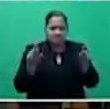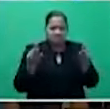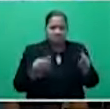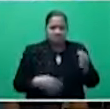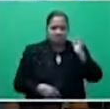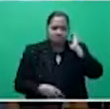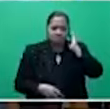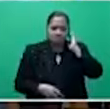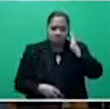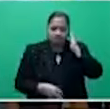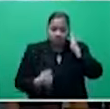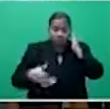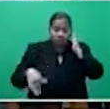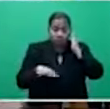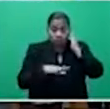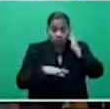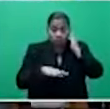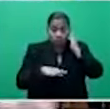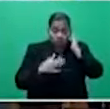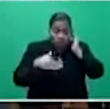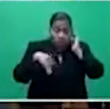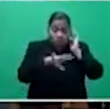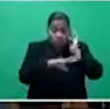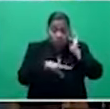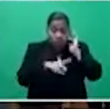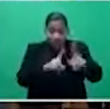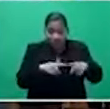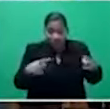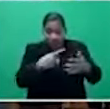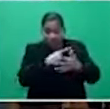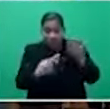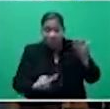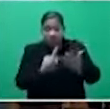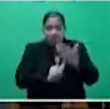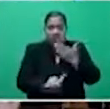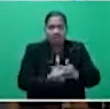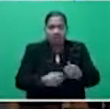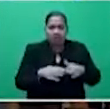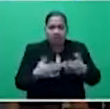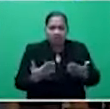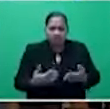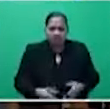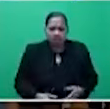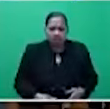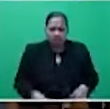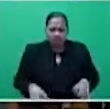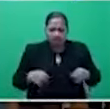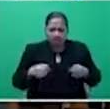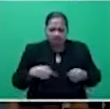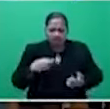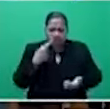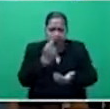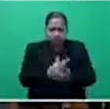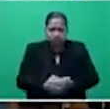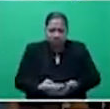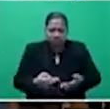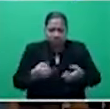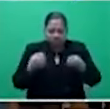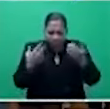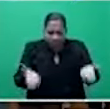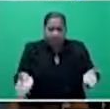of those three things have come to no fruition as far as their advocacy was concerned.